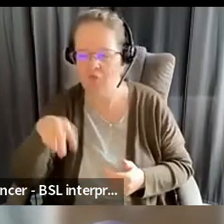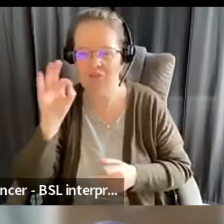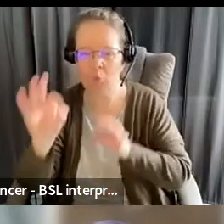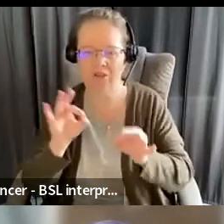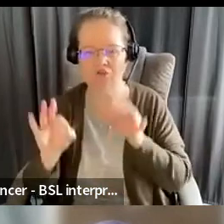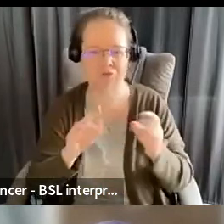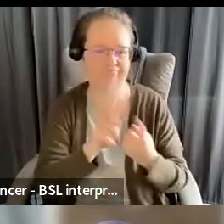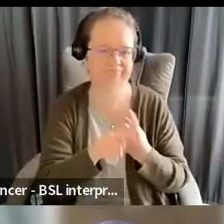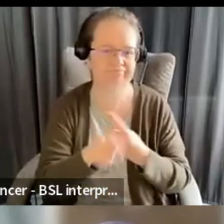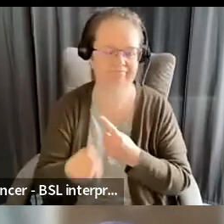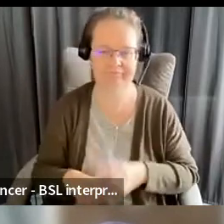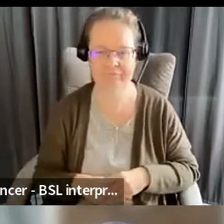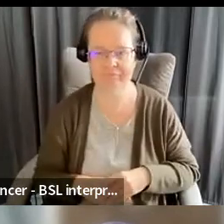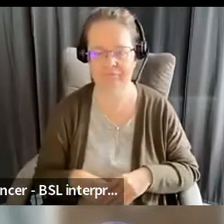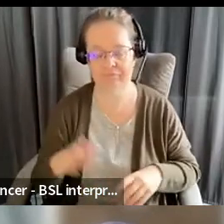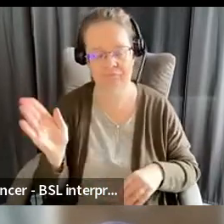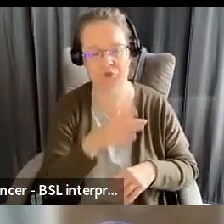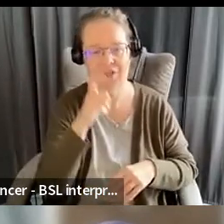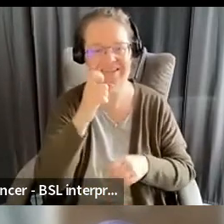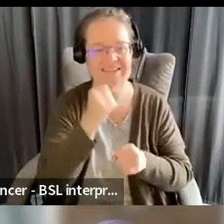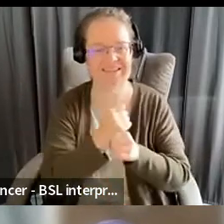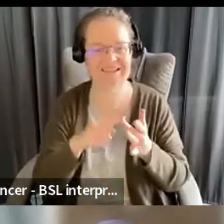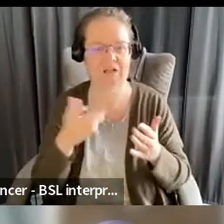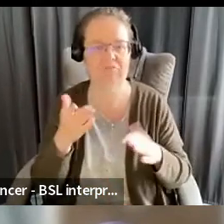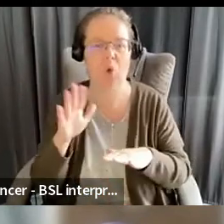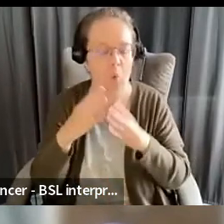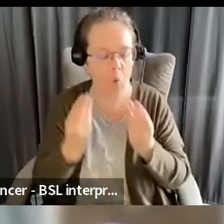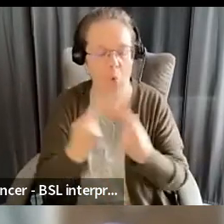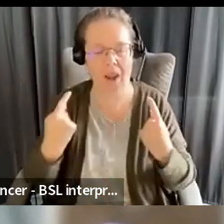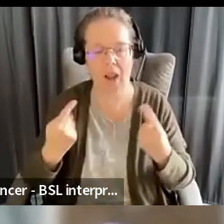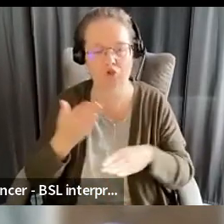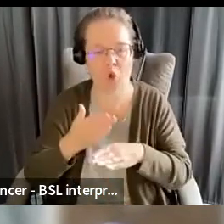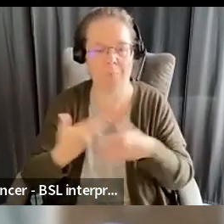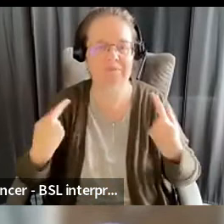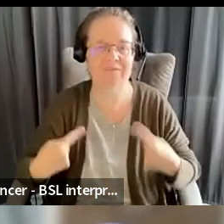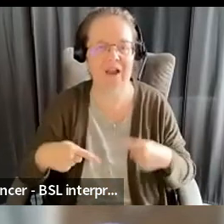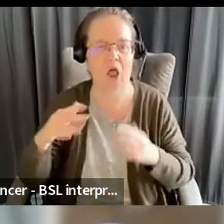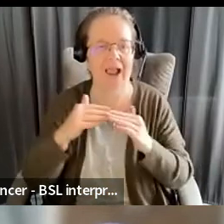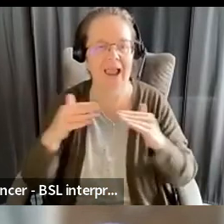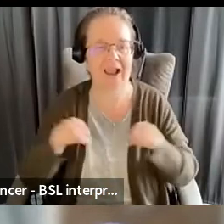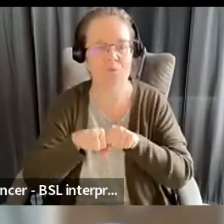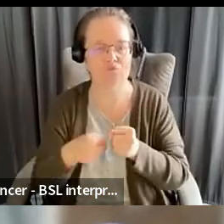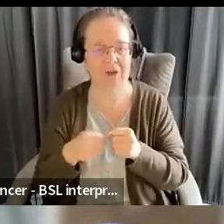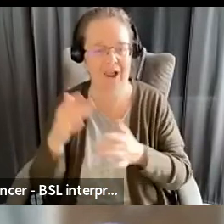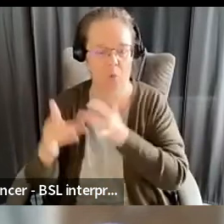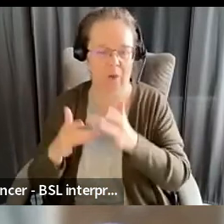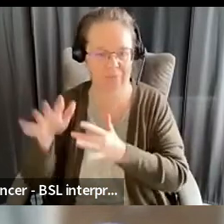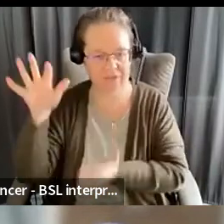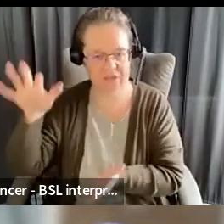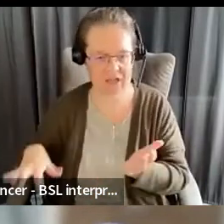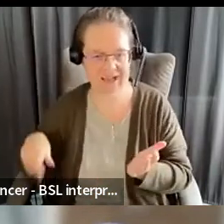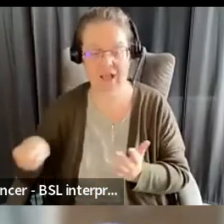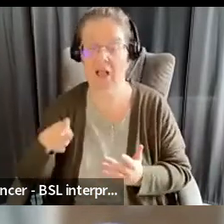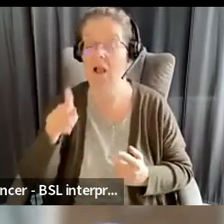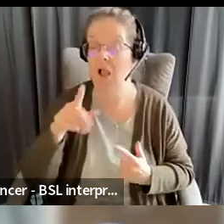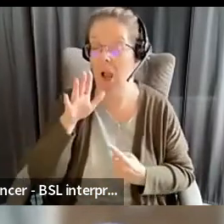Now, all of CGI's jobs are available on the Even Break website, so do check them out on there. But the important question is, and